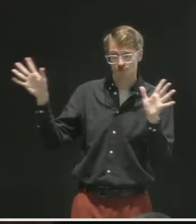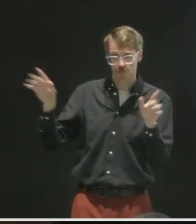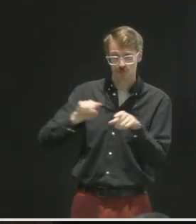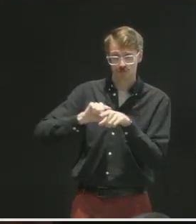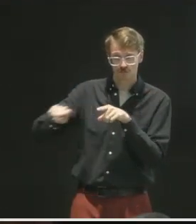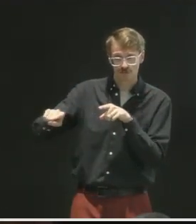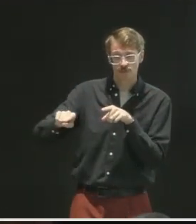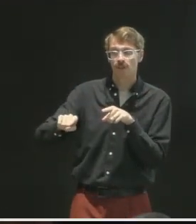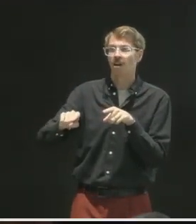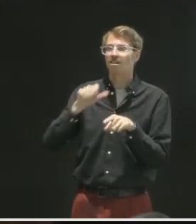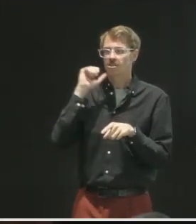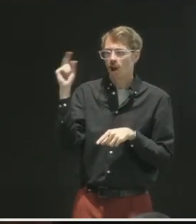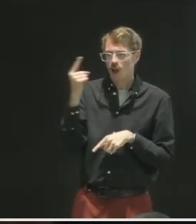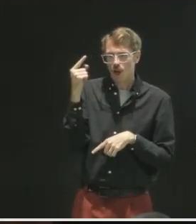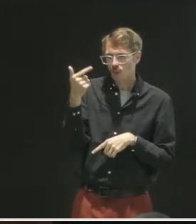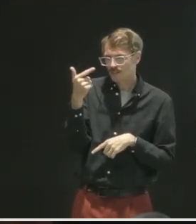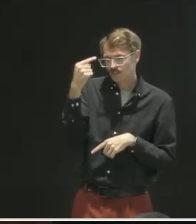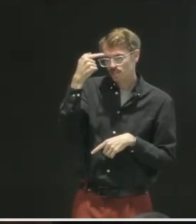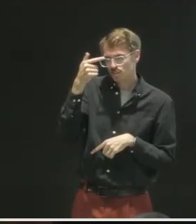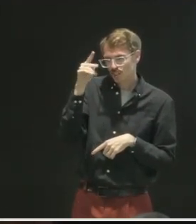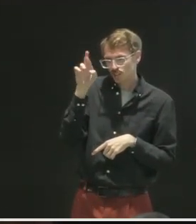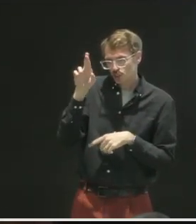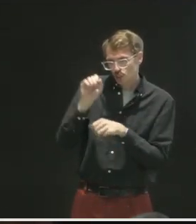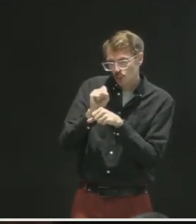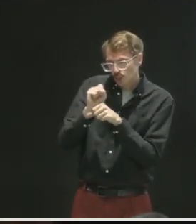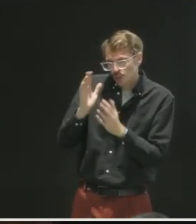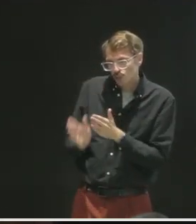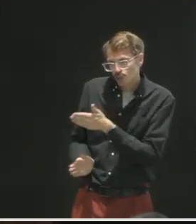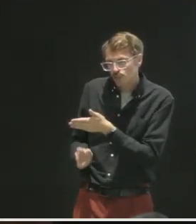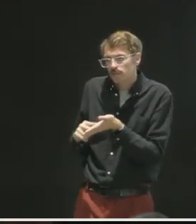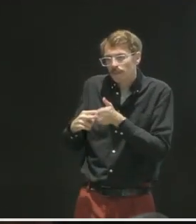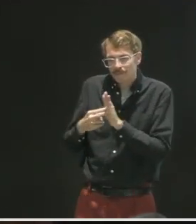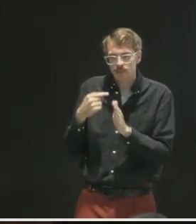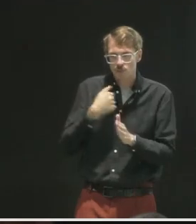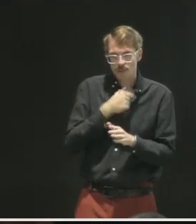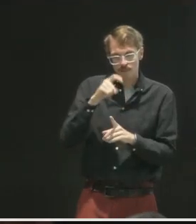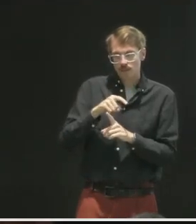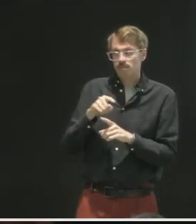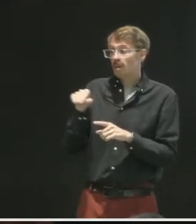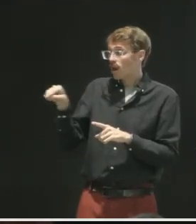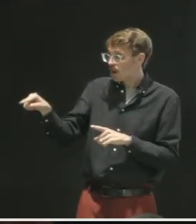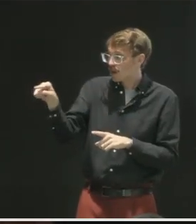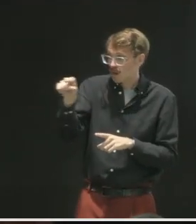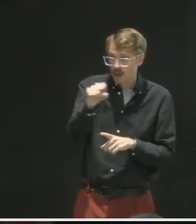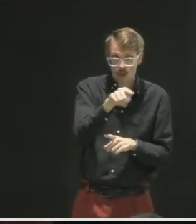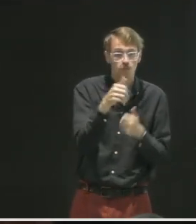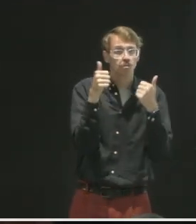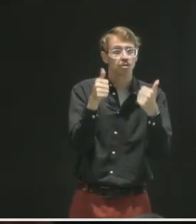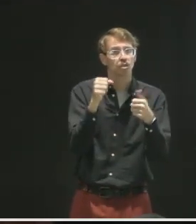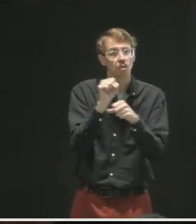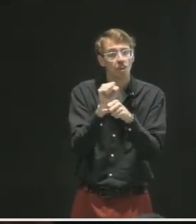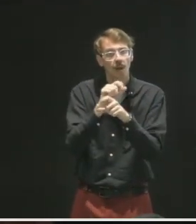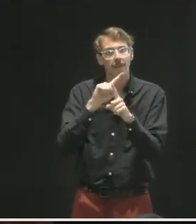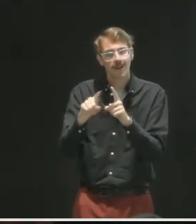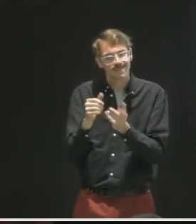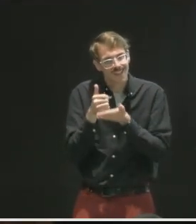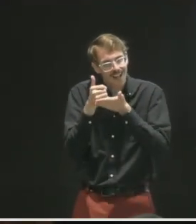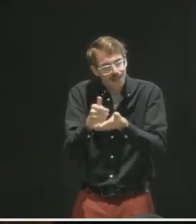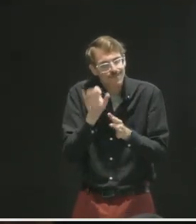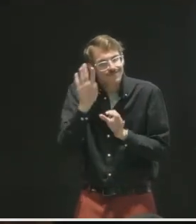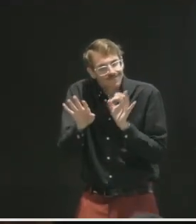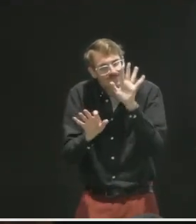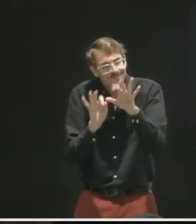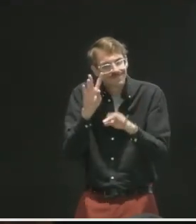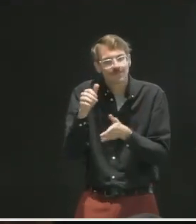we really have to start with helping them understand the impacts, the risks, and it sounds like a great resource